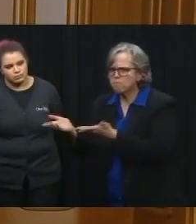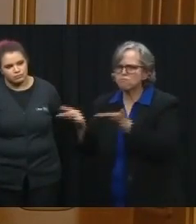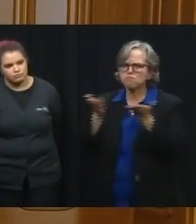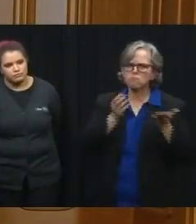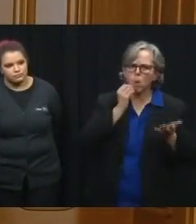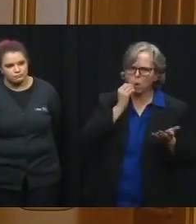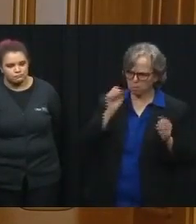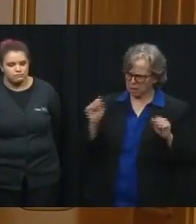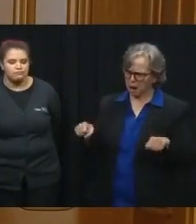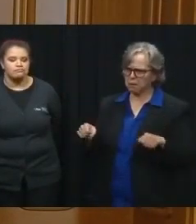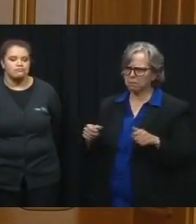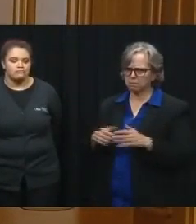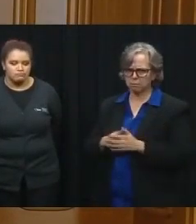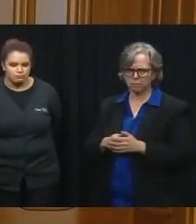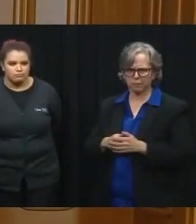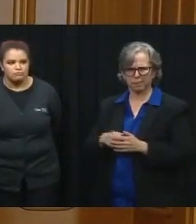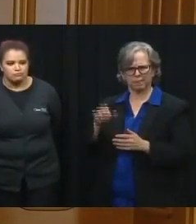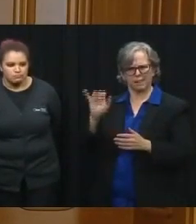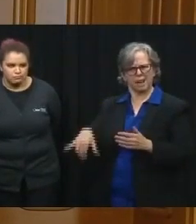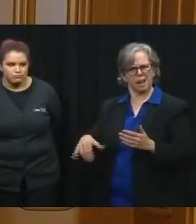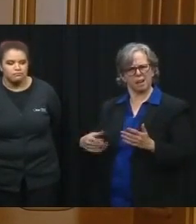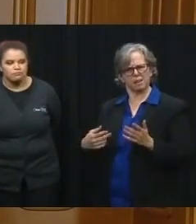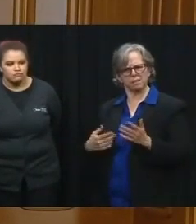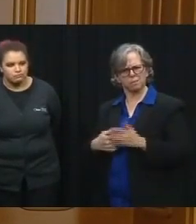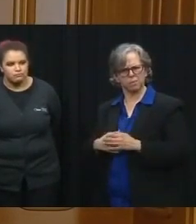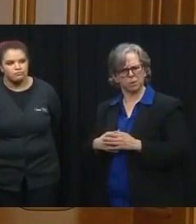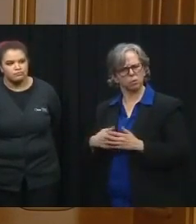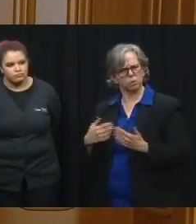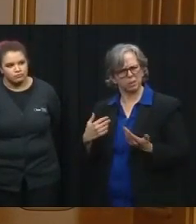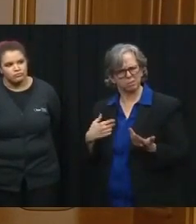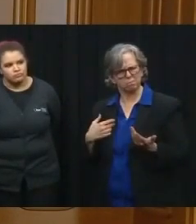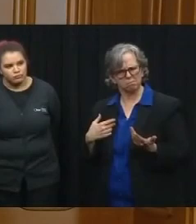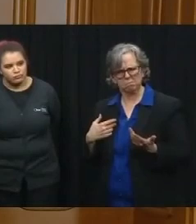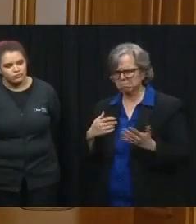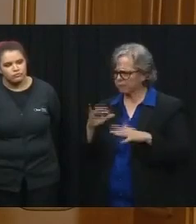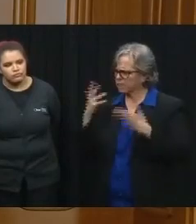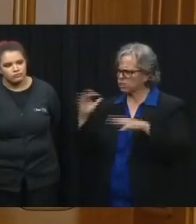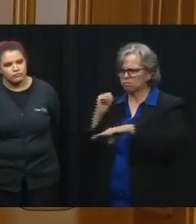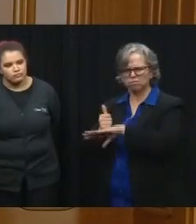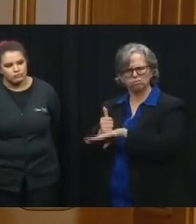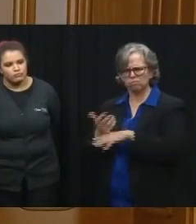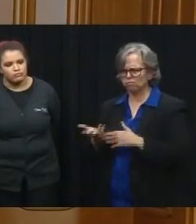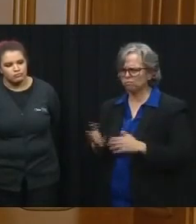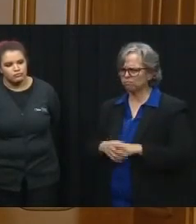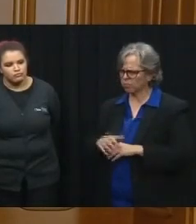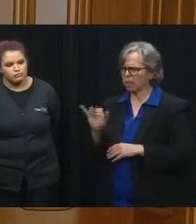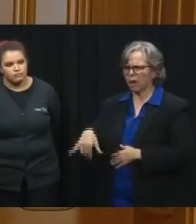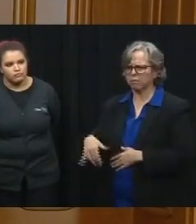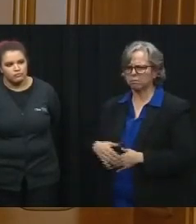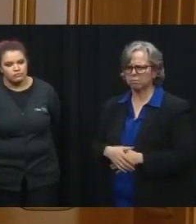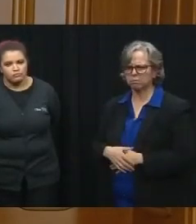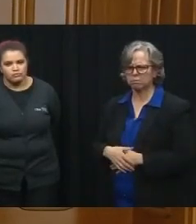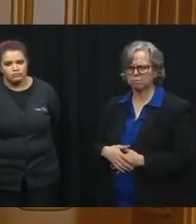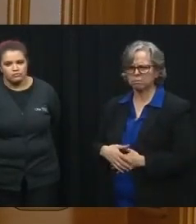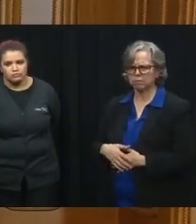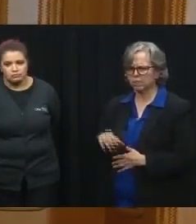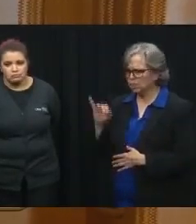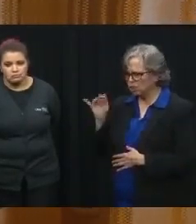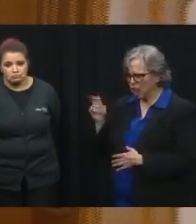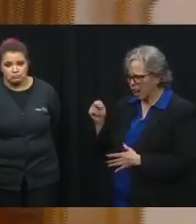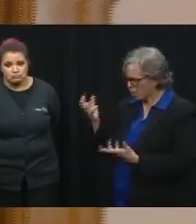are certainly things that we have done in that area. John, you worked on that.